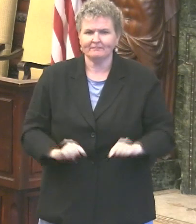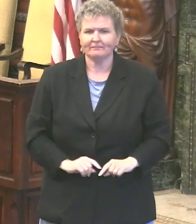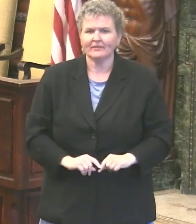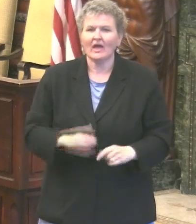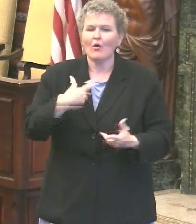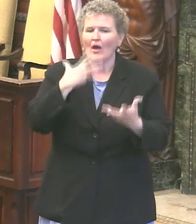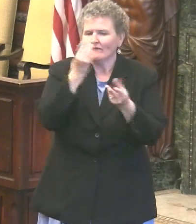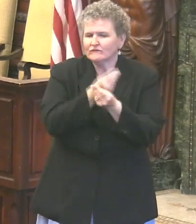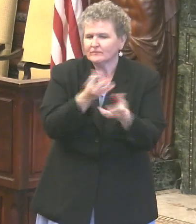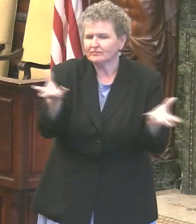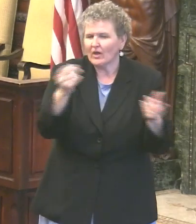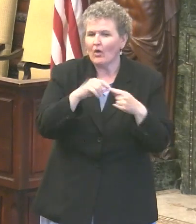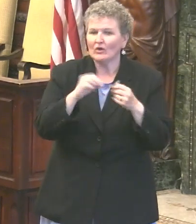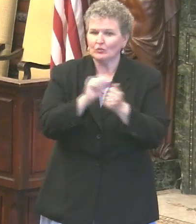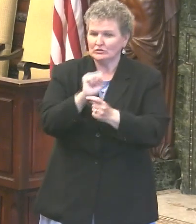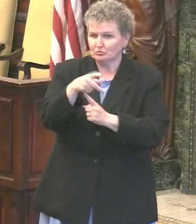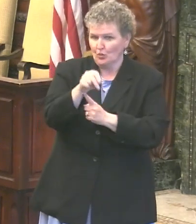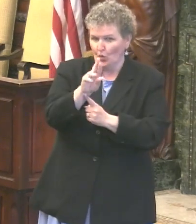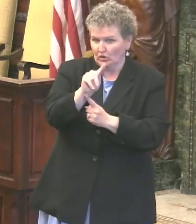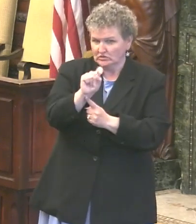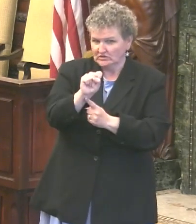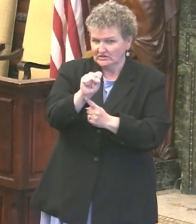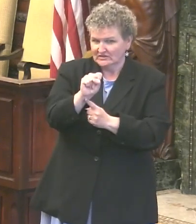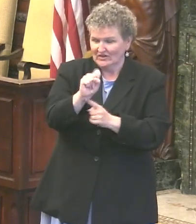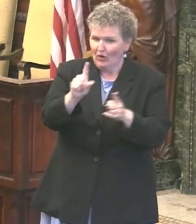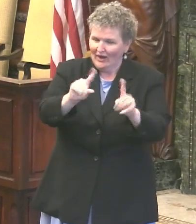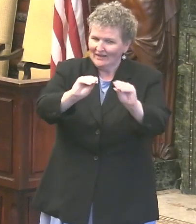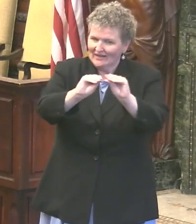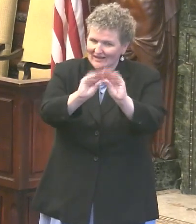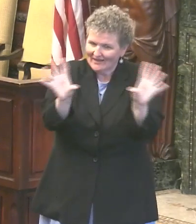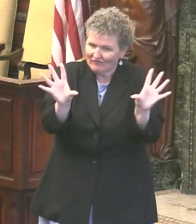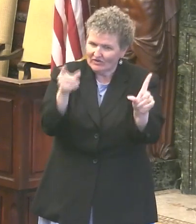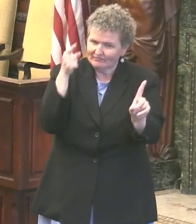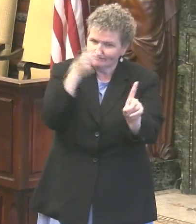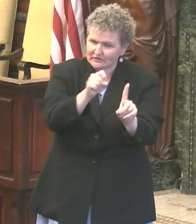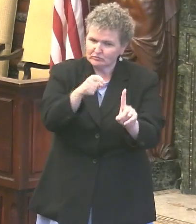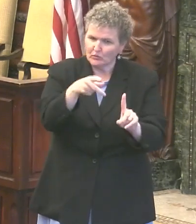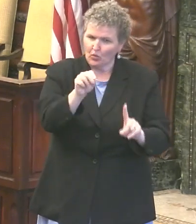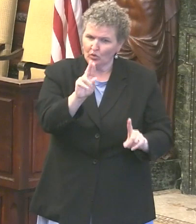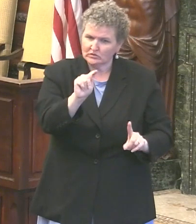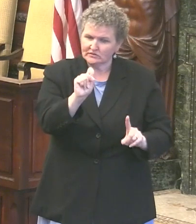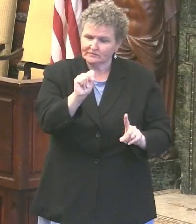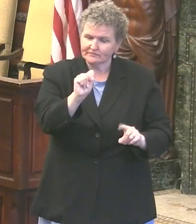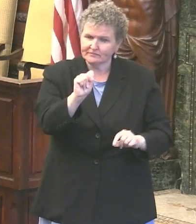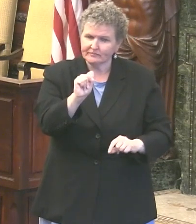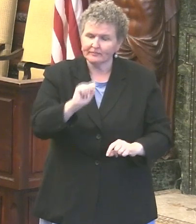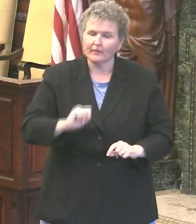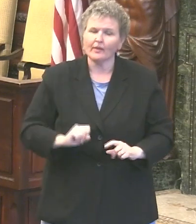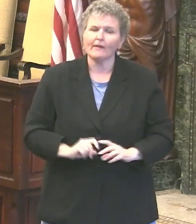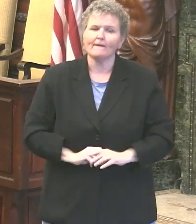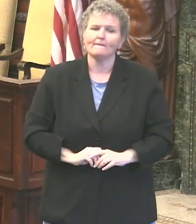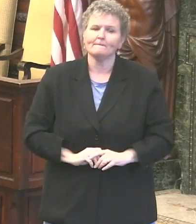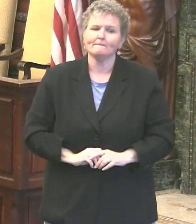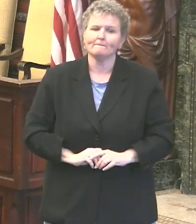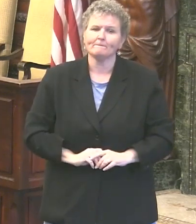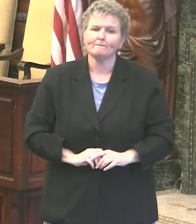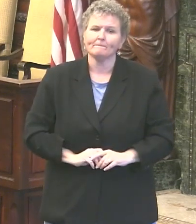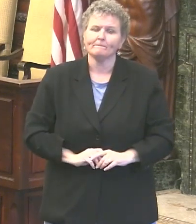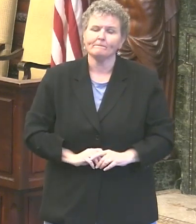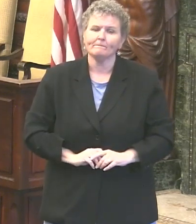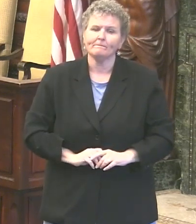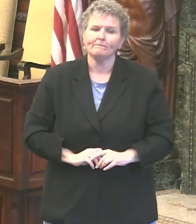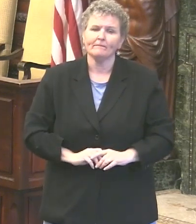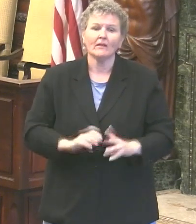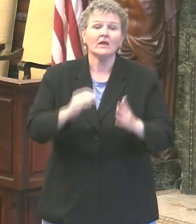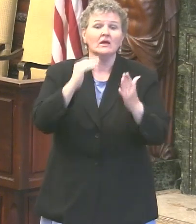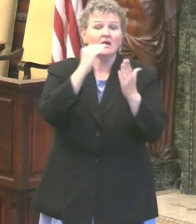school sports that I didn't answer very clearly, so I wanted to clarify that while I'm on this question about risk of activities. The guidelines we have